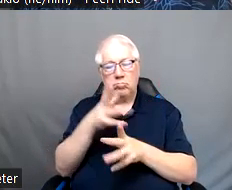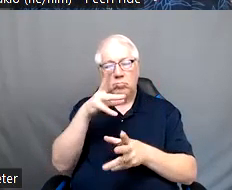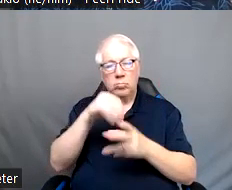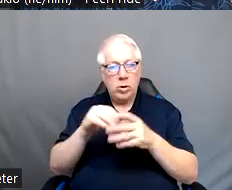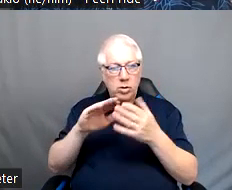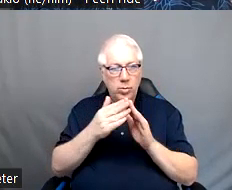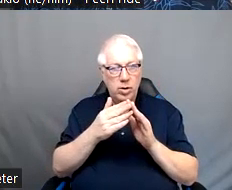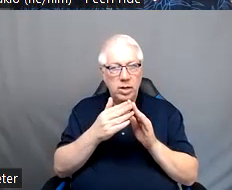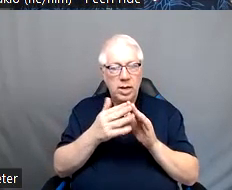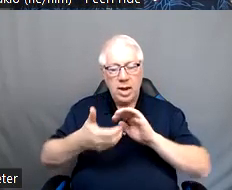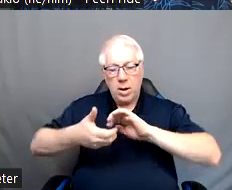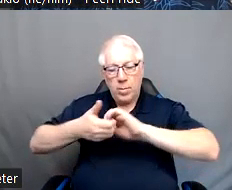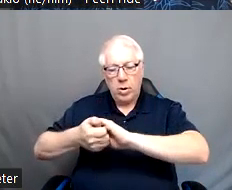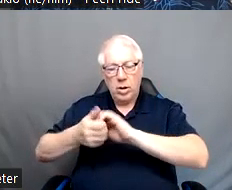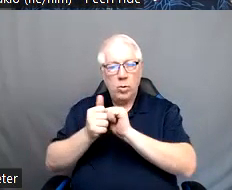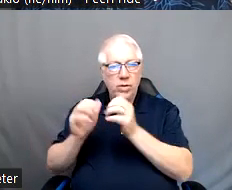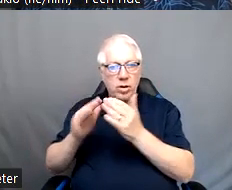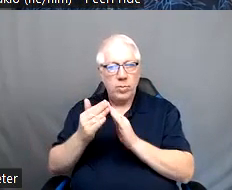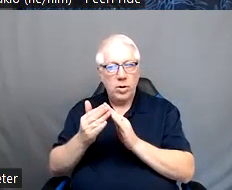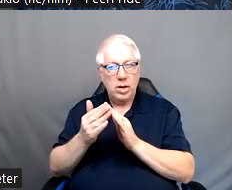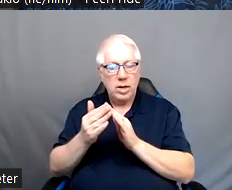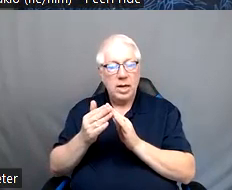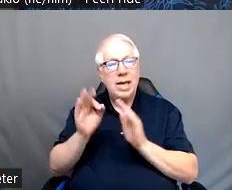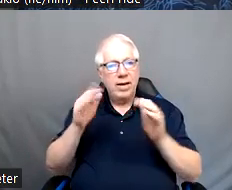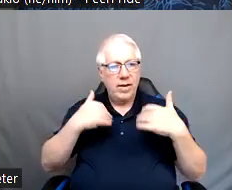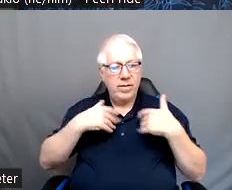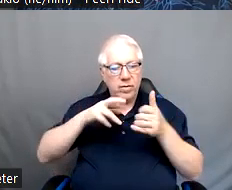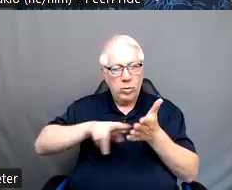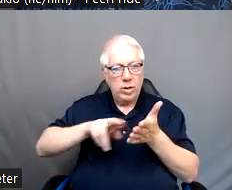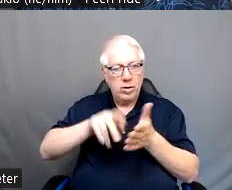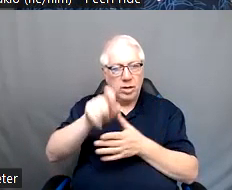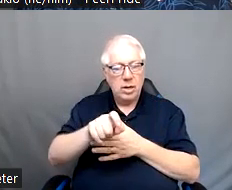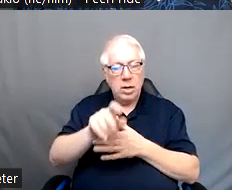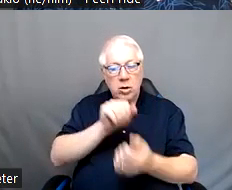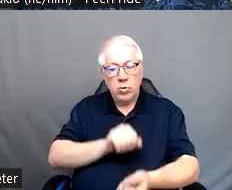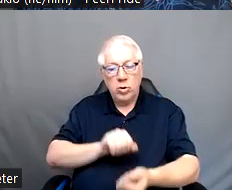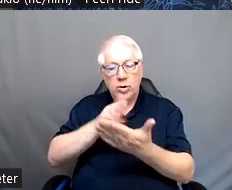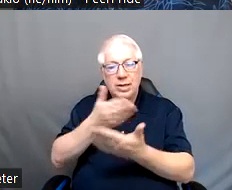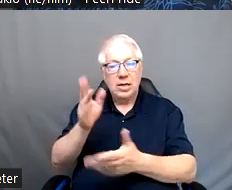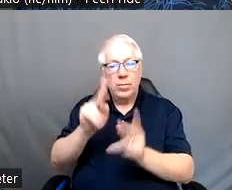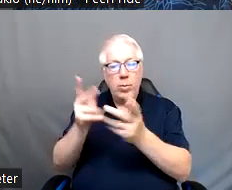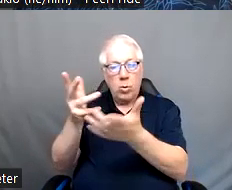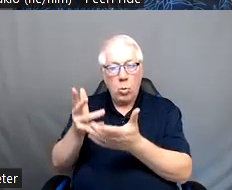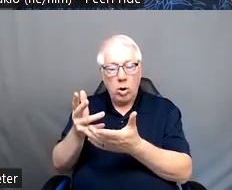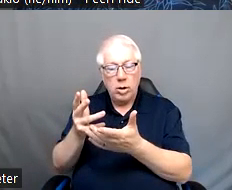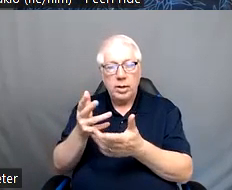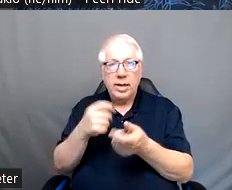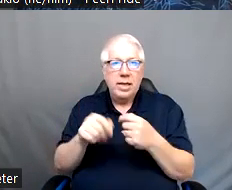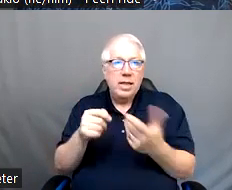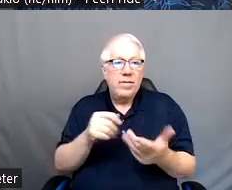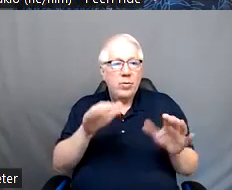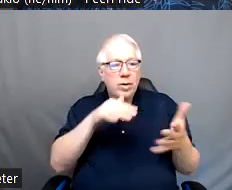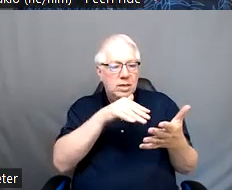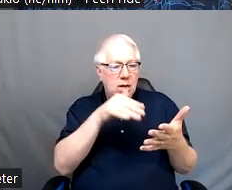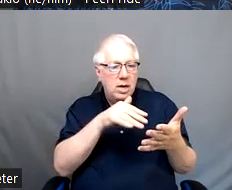like partnering with the community if there is research to be done to actually address things that people want, rather than, I don't know, doing studies that could